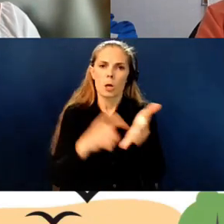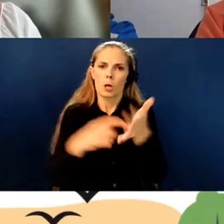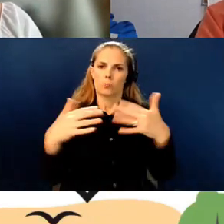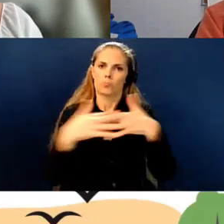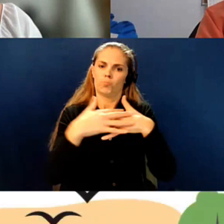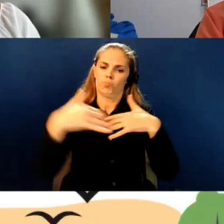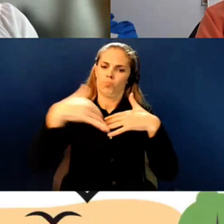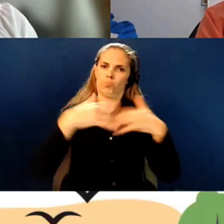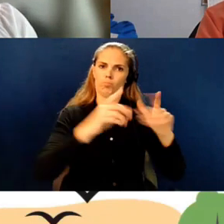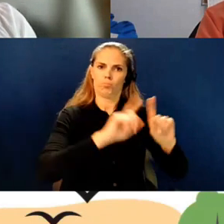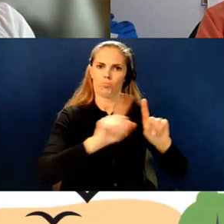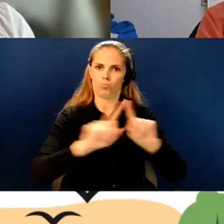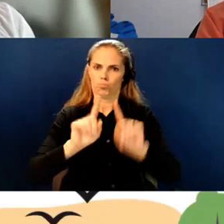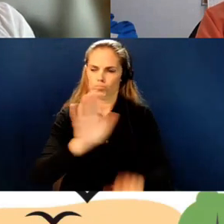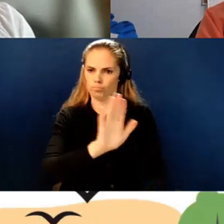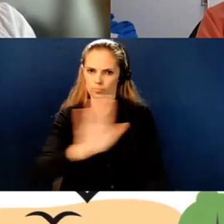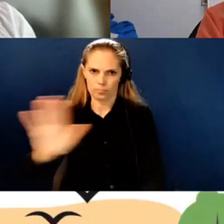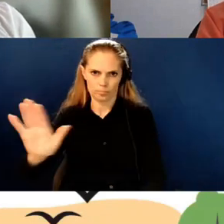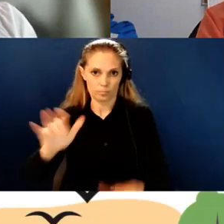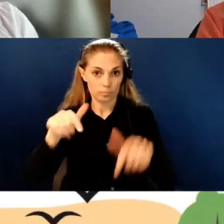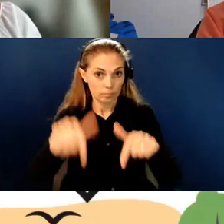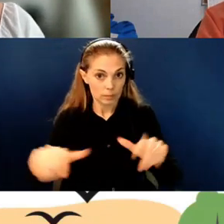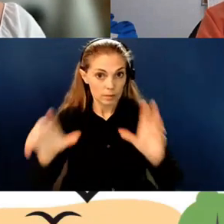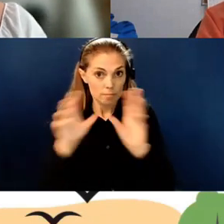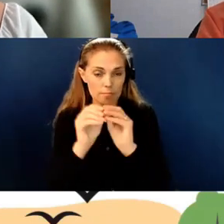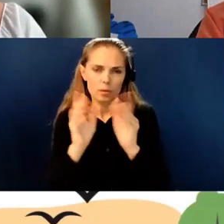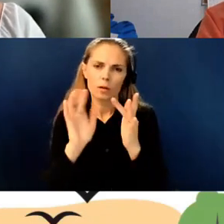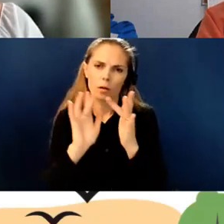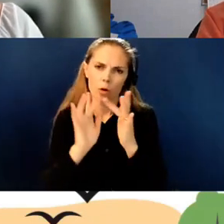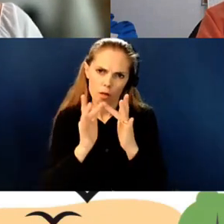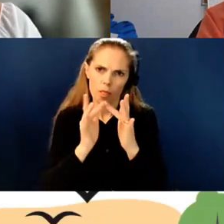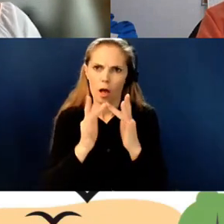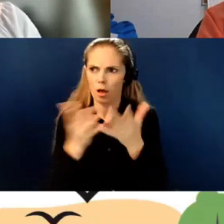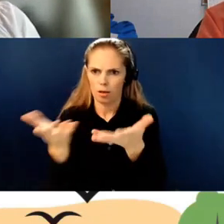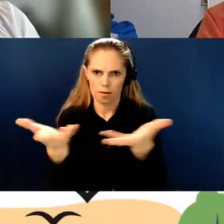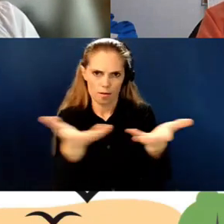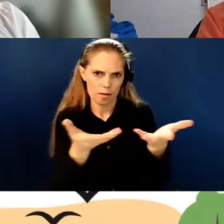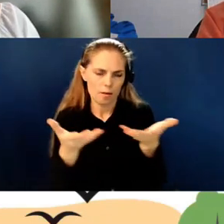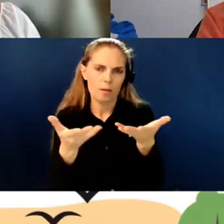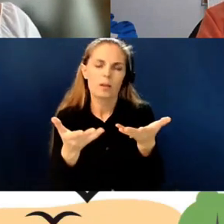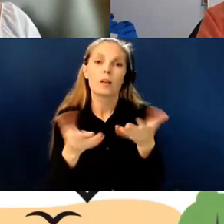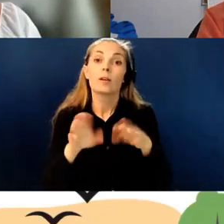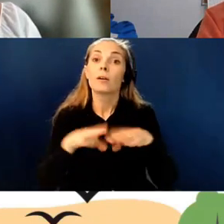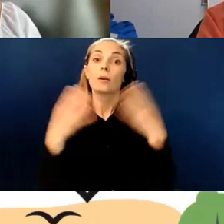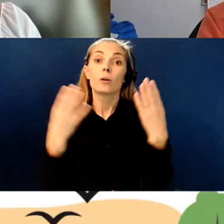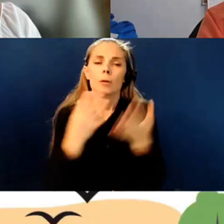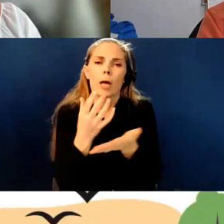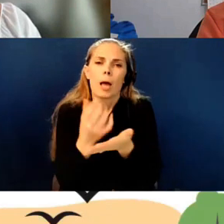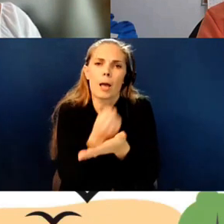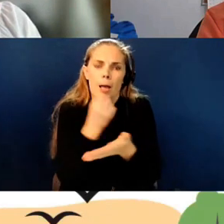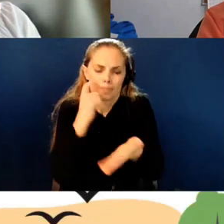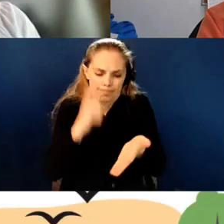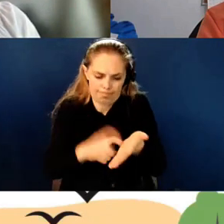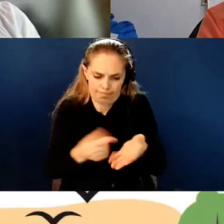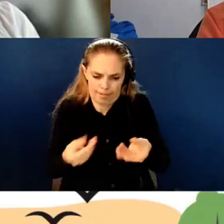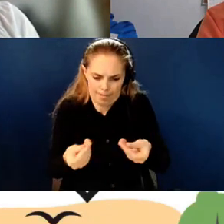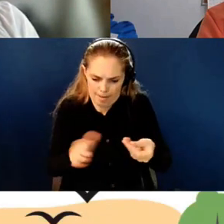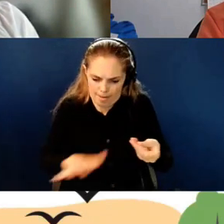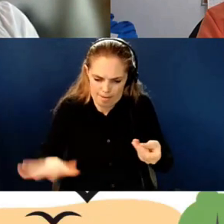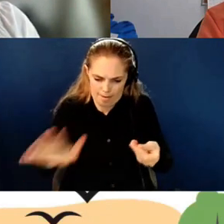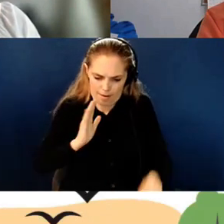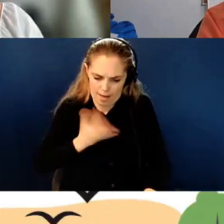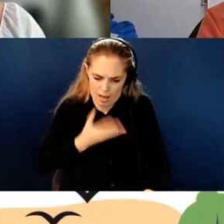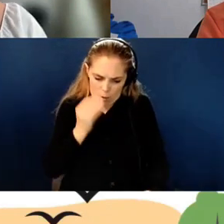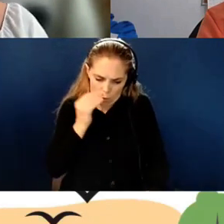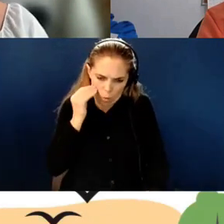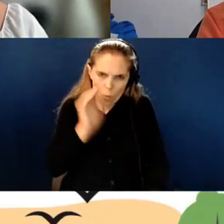virtual platform, we would like to take a moment to acknowledge the importance of the lands which we each call home. We do this to reaffirm